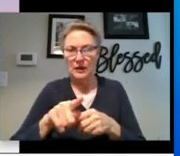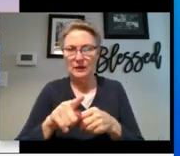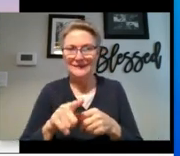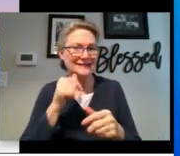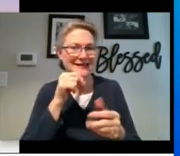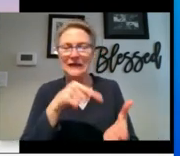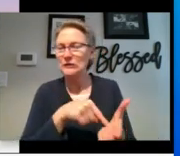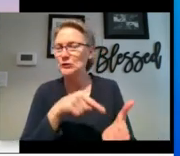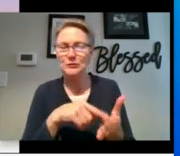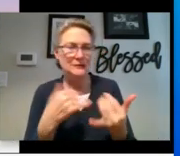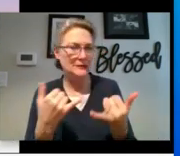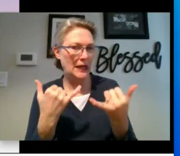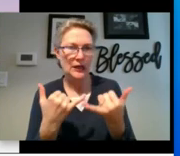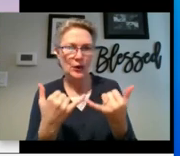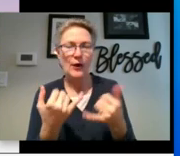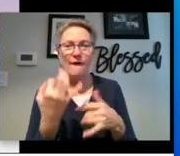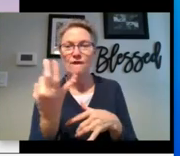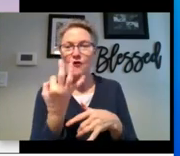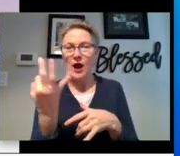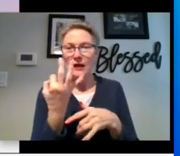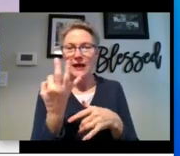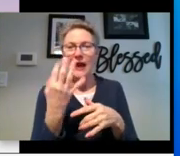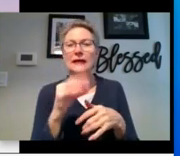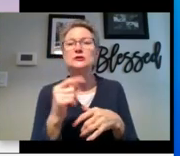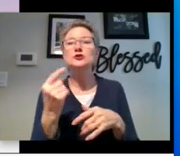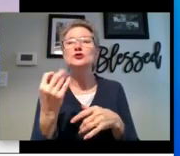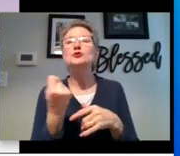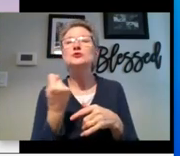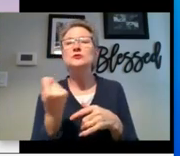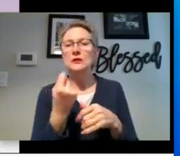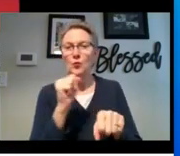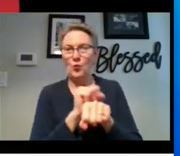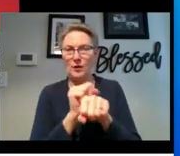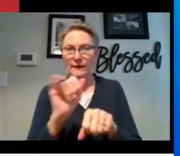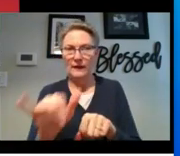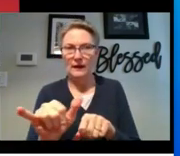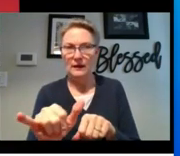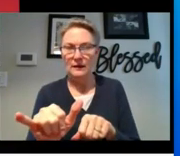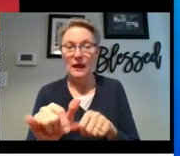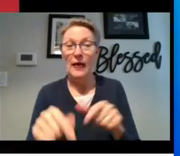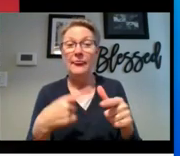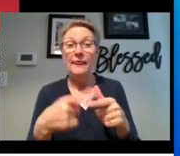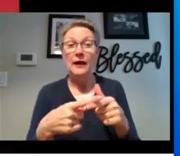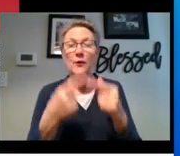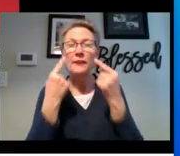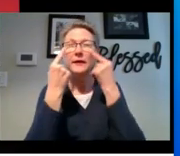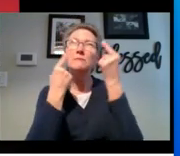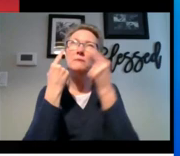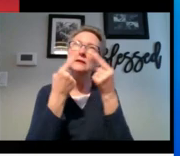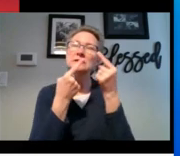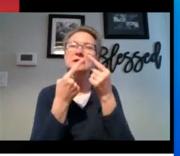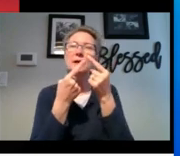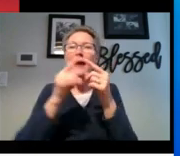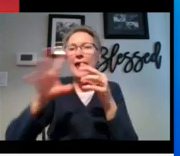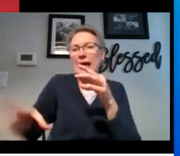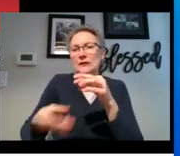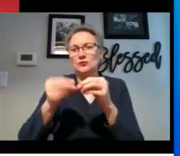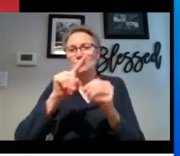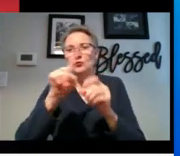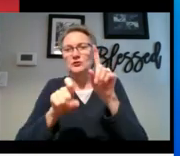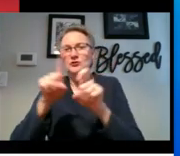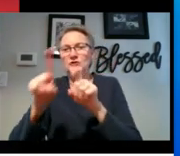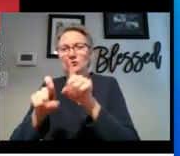today. You'll have Friday and Tuesday to work on this. After that, we'll be thinking about some extension questions,